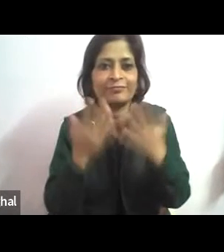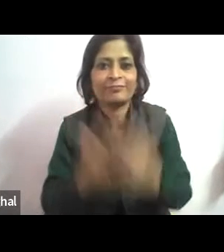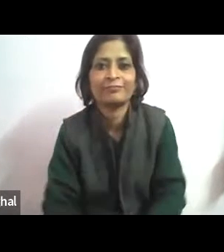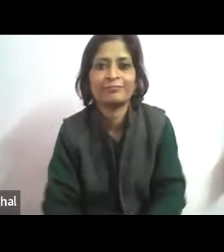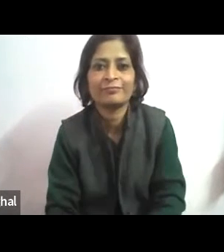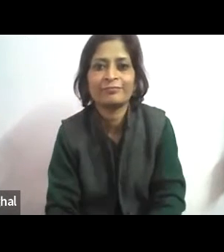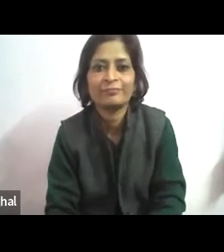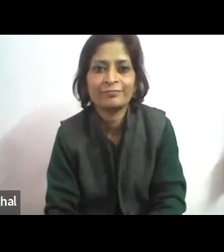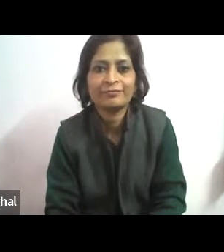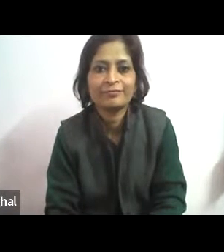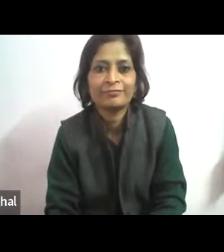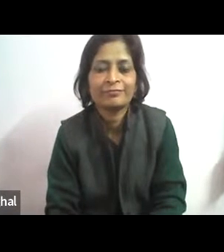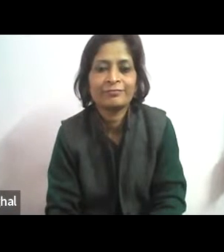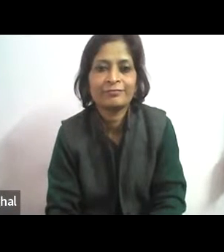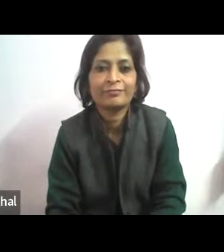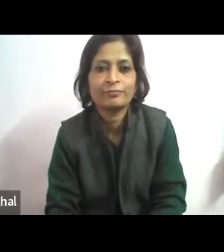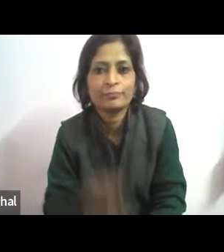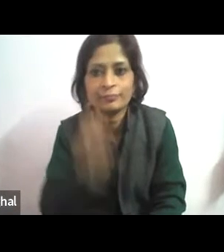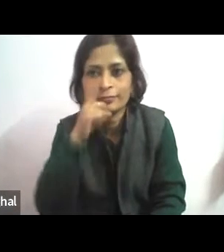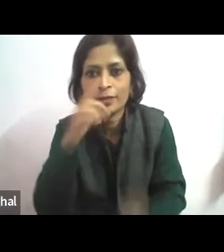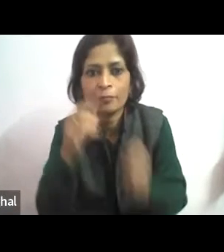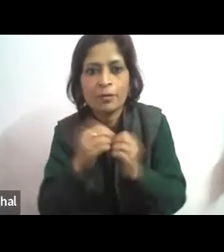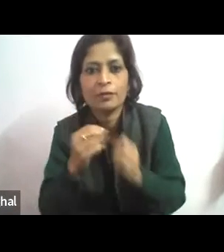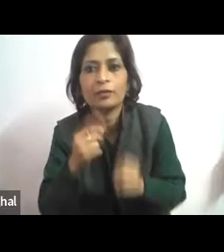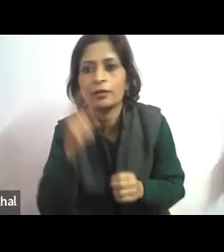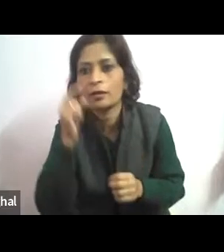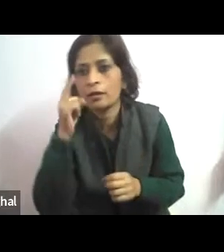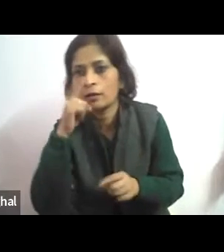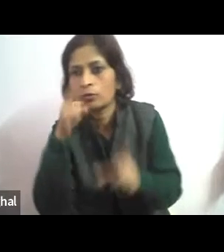And back to the Betty and Yukti.